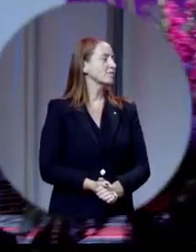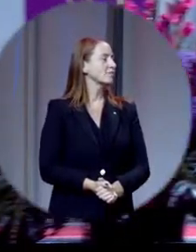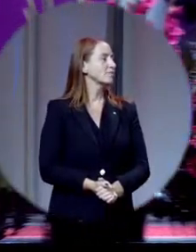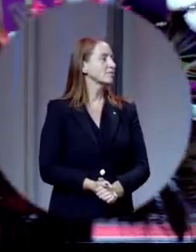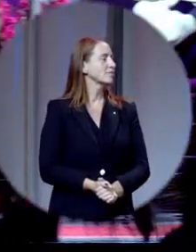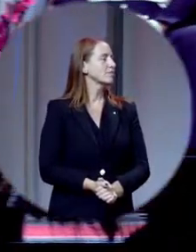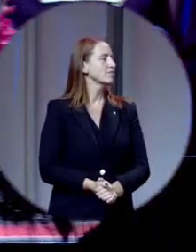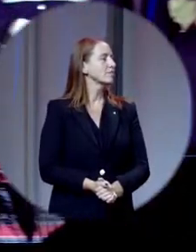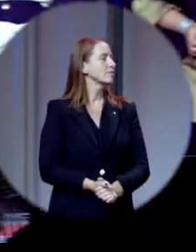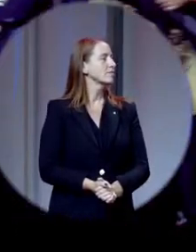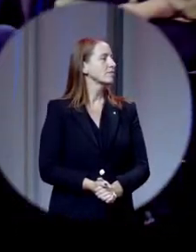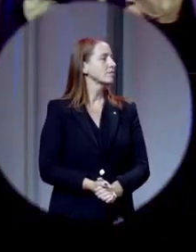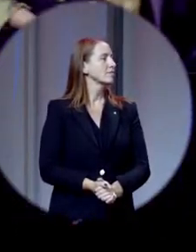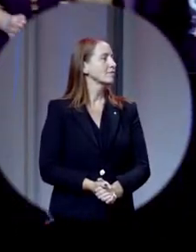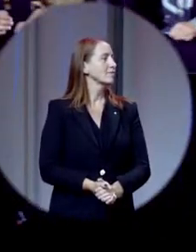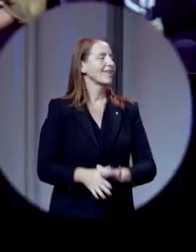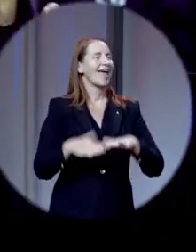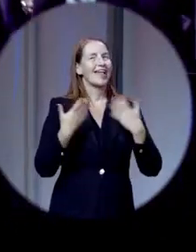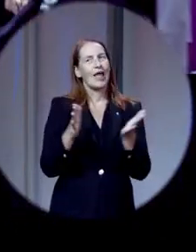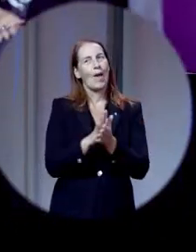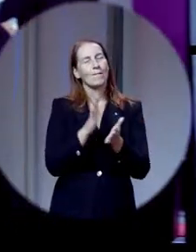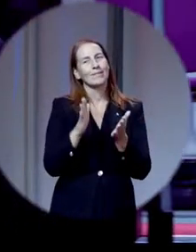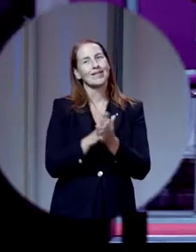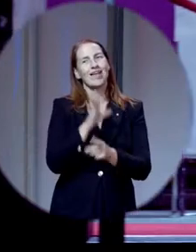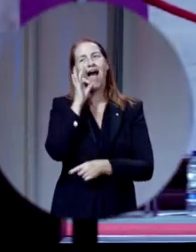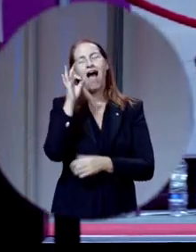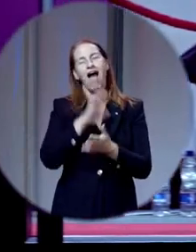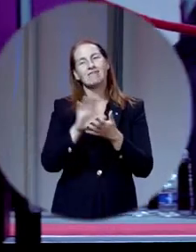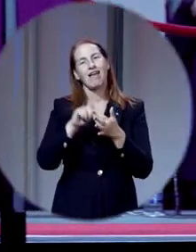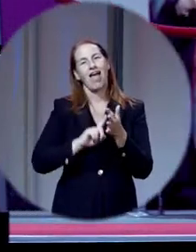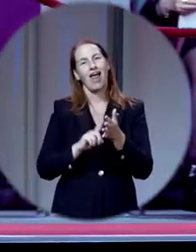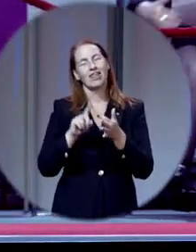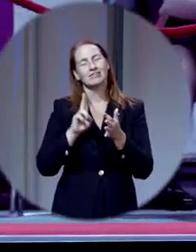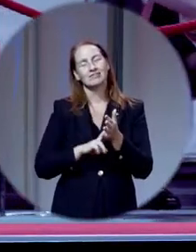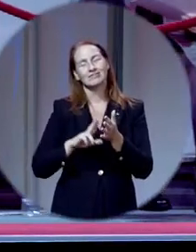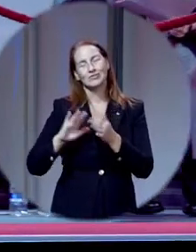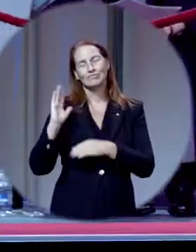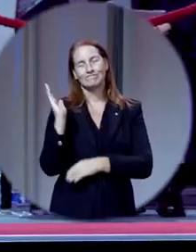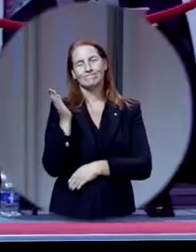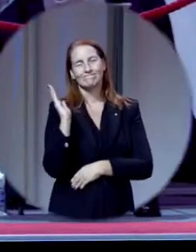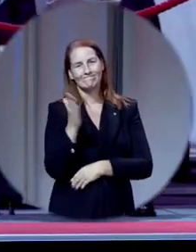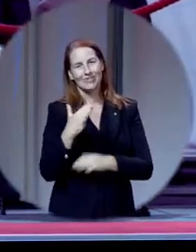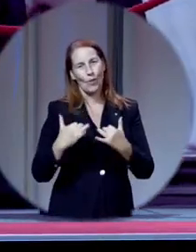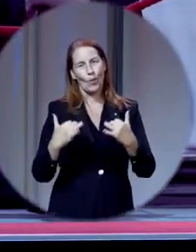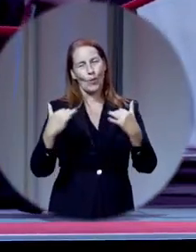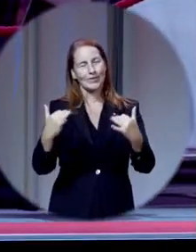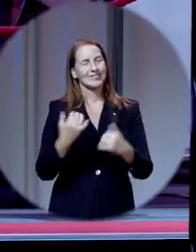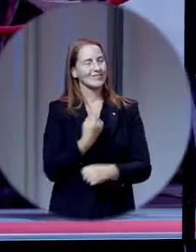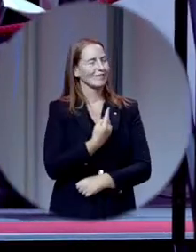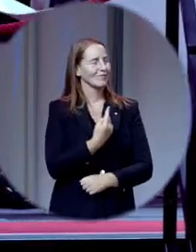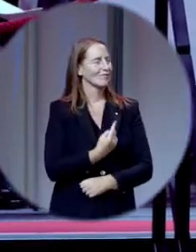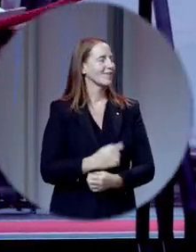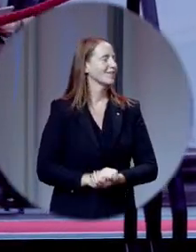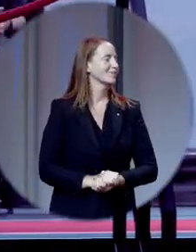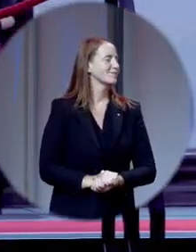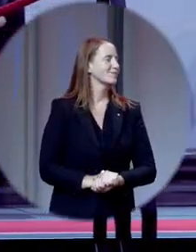I have now the pleasure in asking Helen to address the audience. Thank you. That was beautiful.